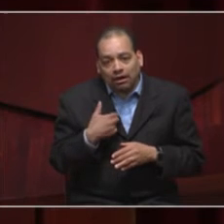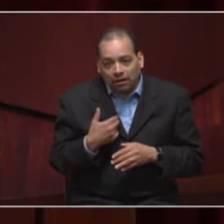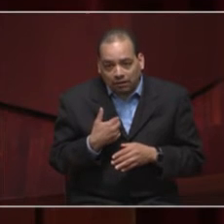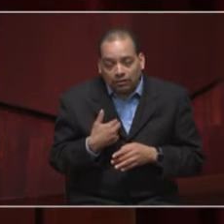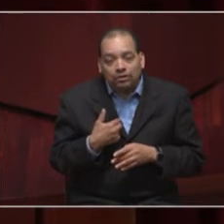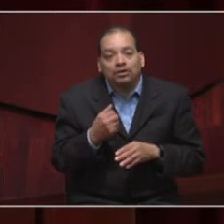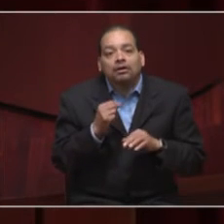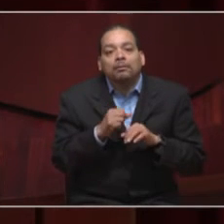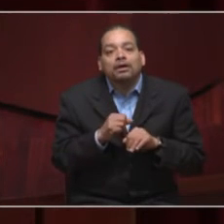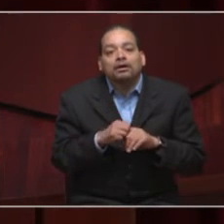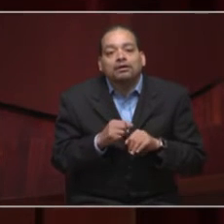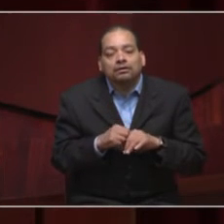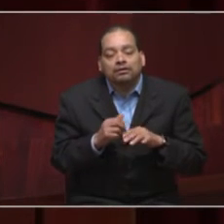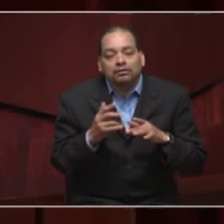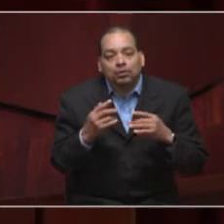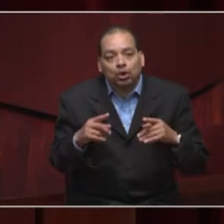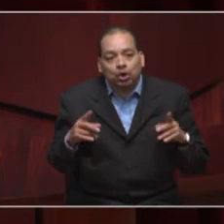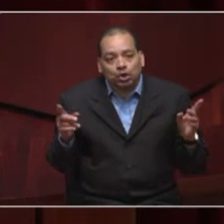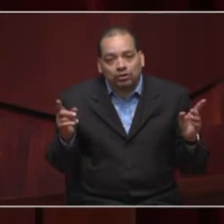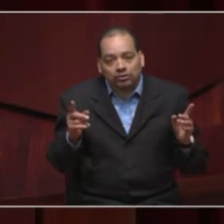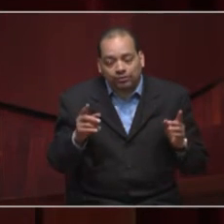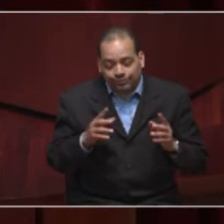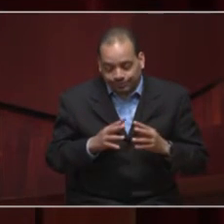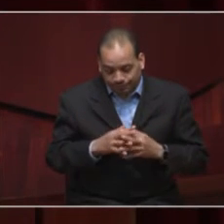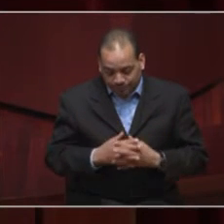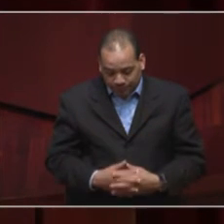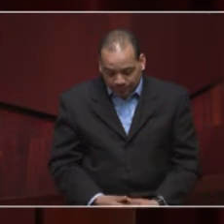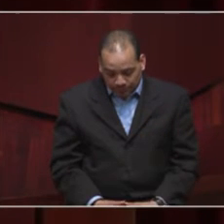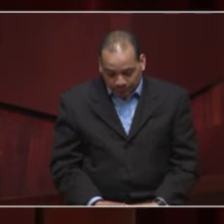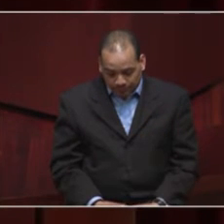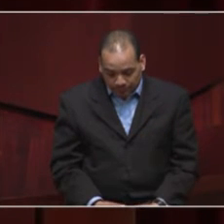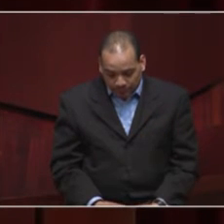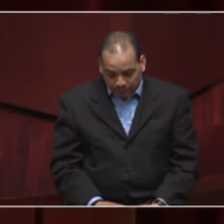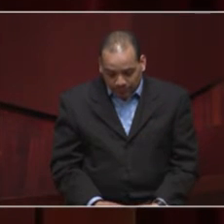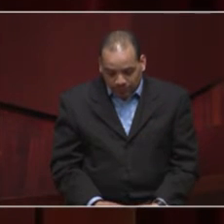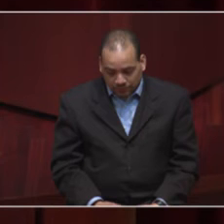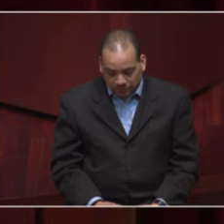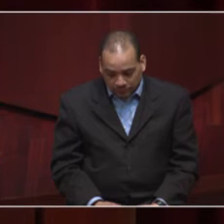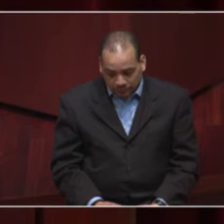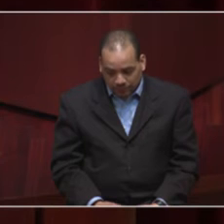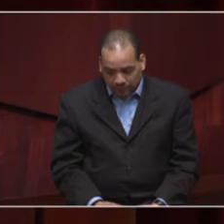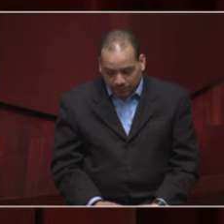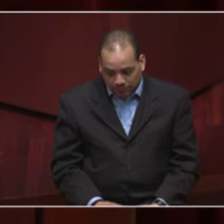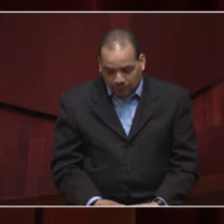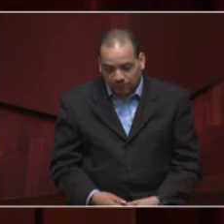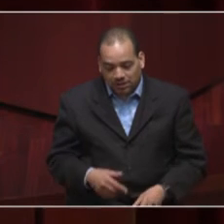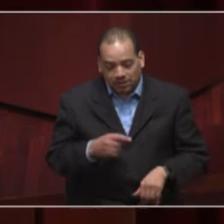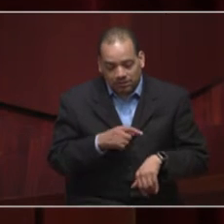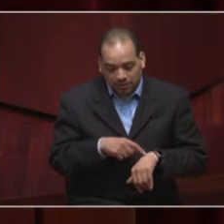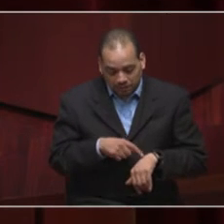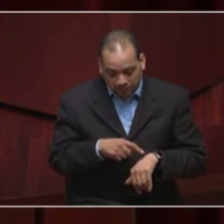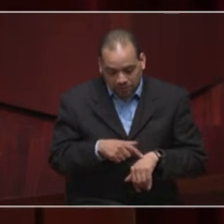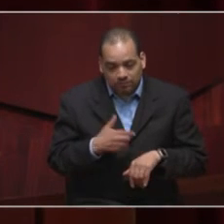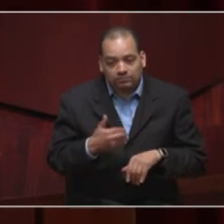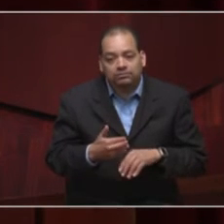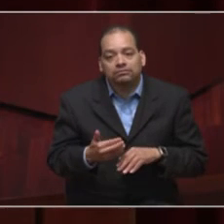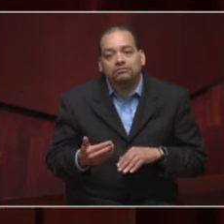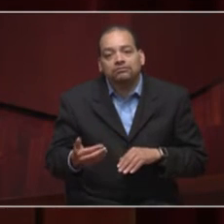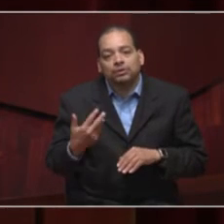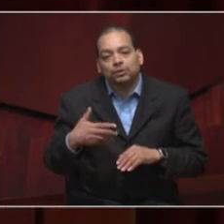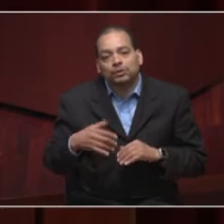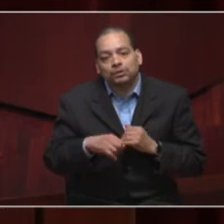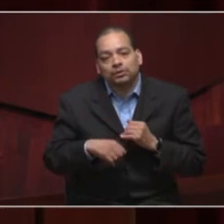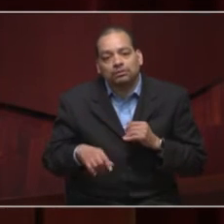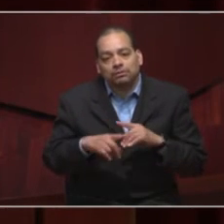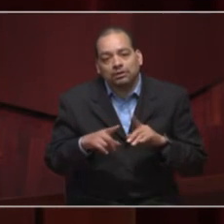and with vastly improved functionality. It's taking a lot of time, as these things do, but